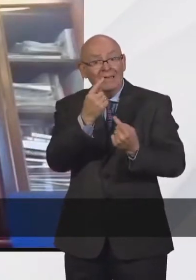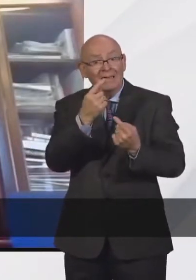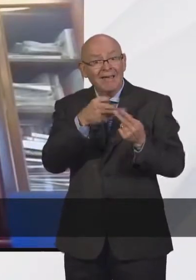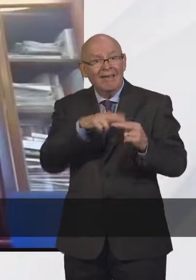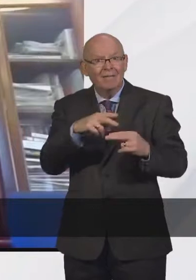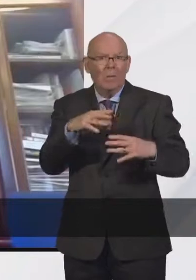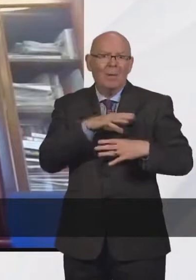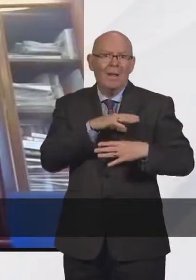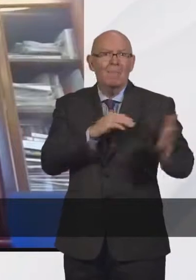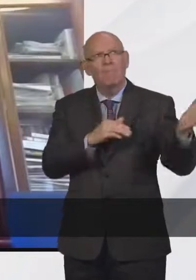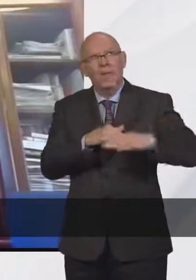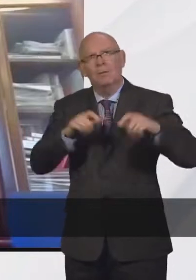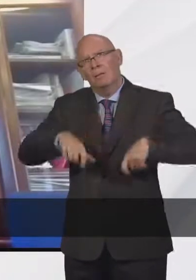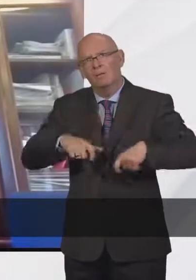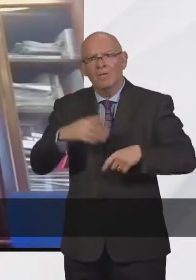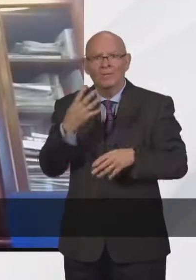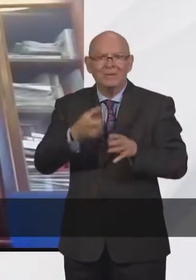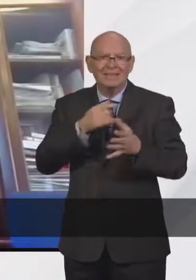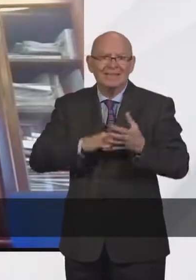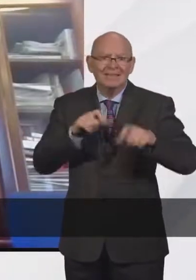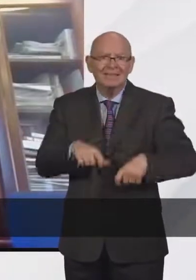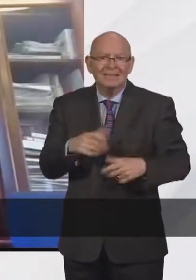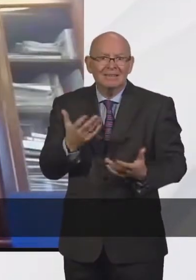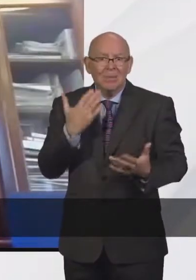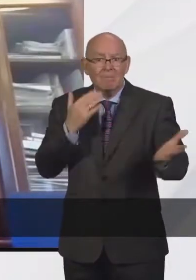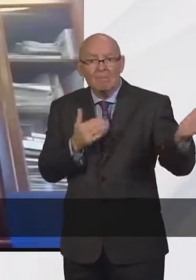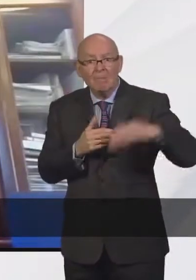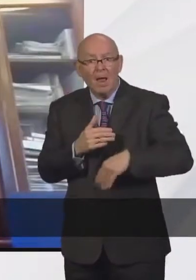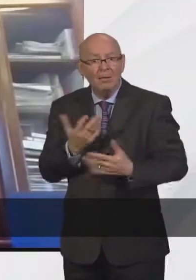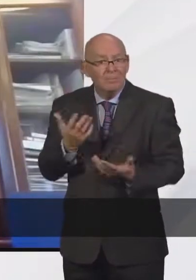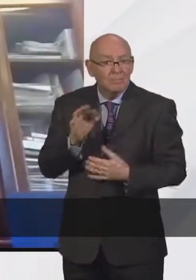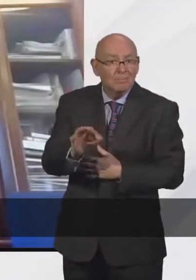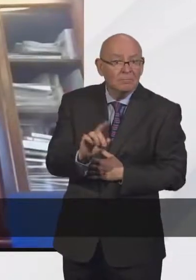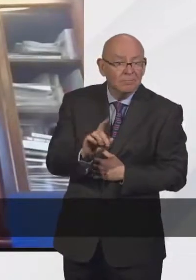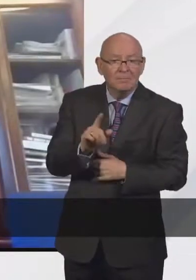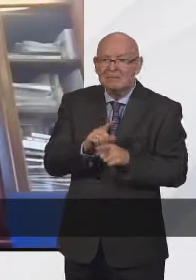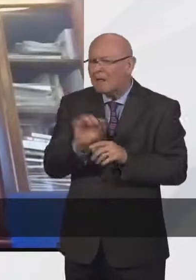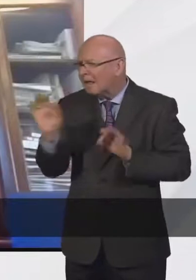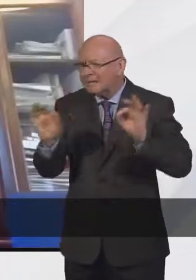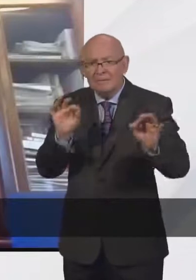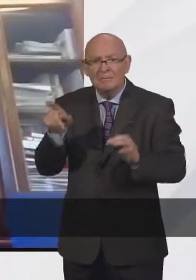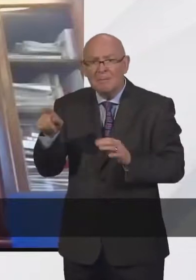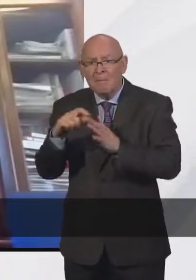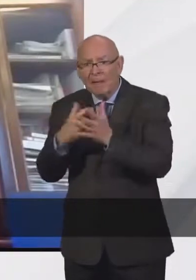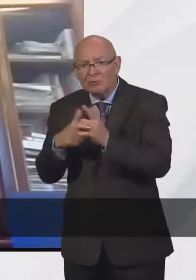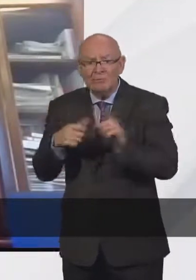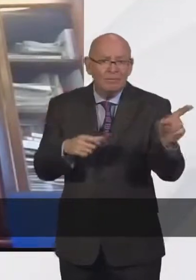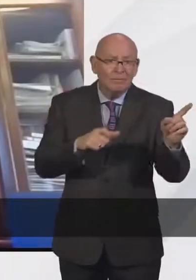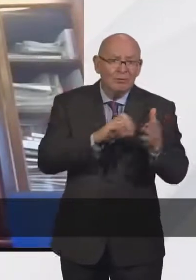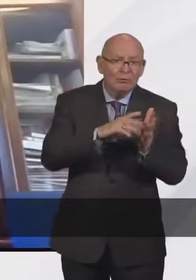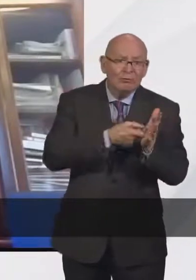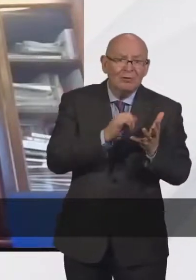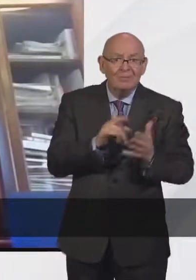the existing test and trace scheme is working properly and is efficient enough to crack down on any future